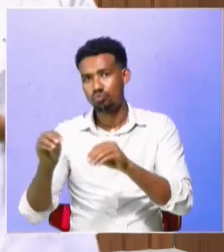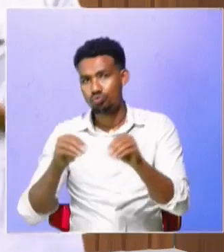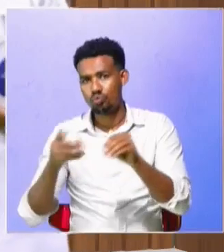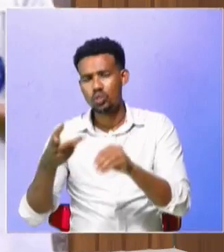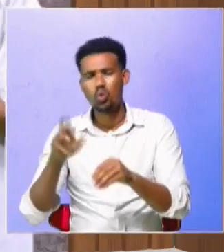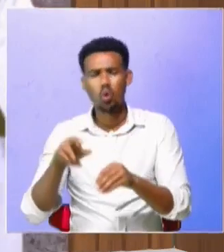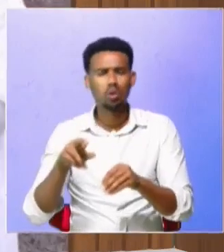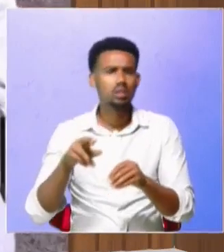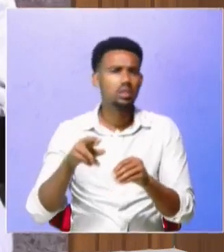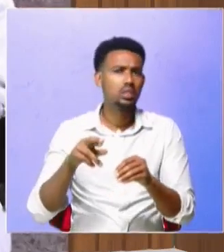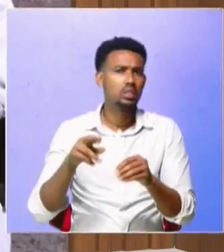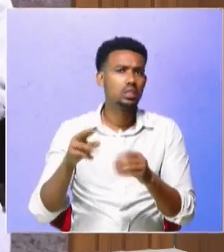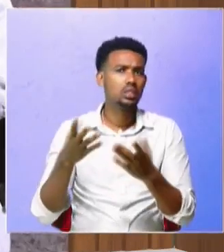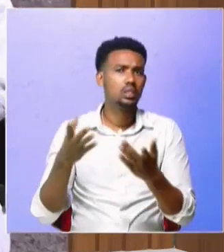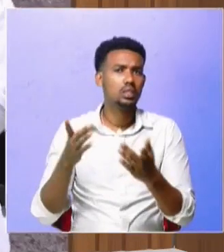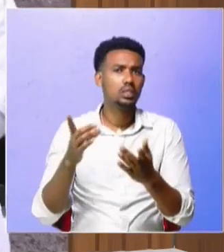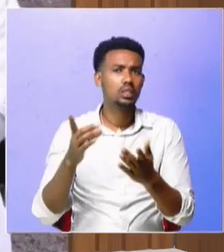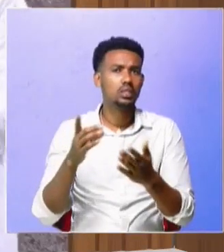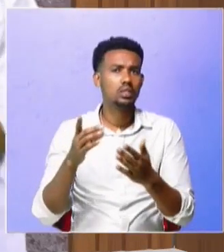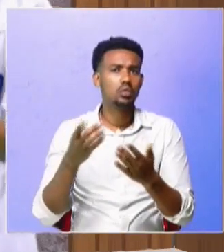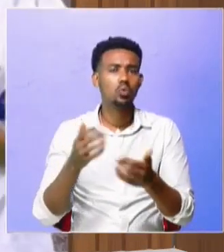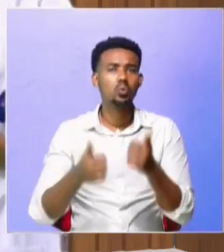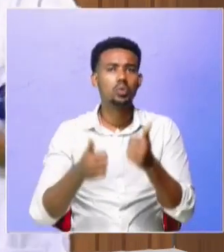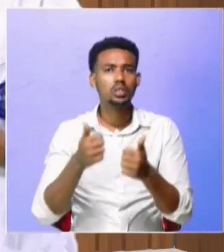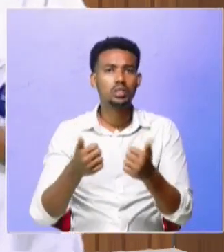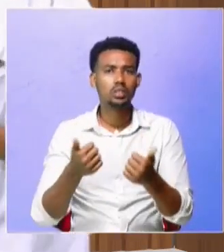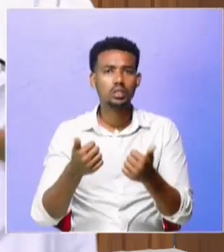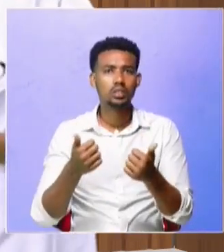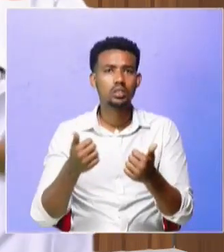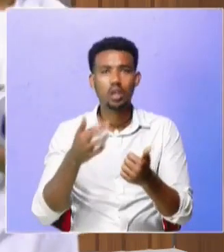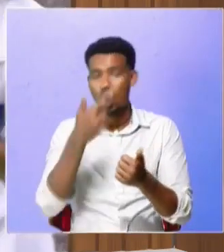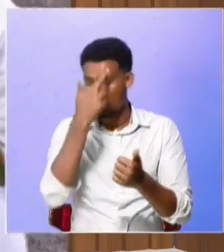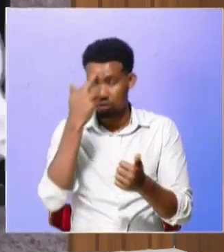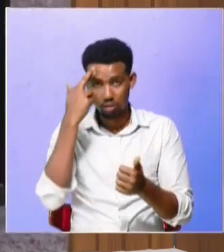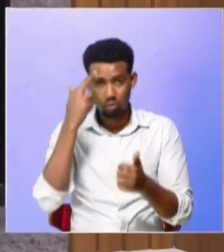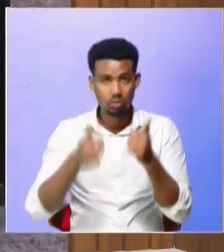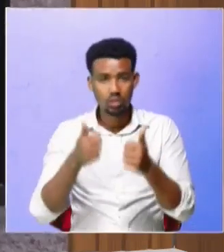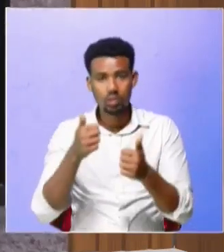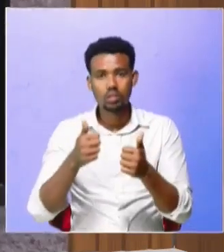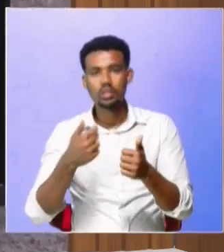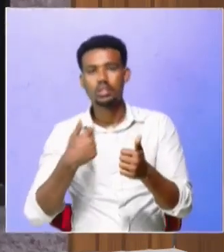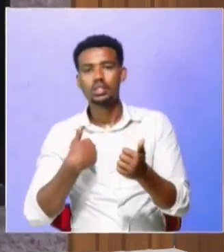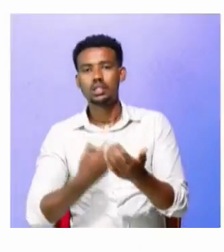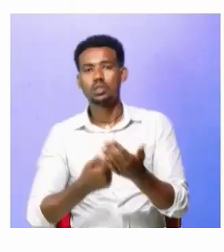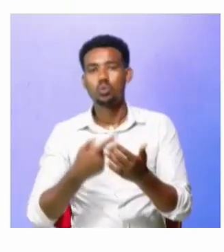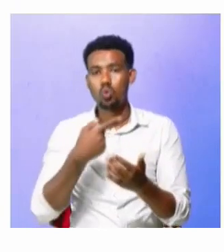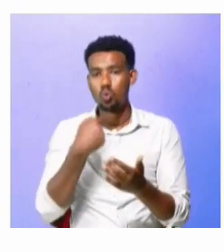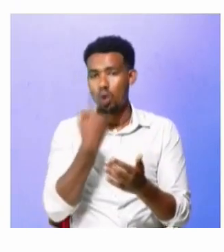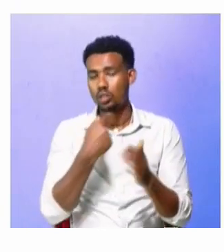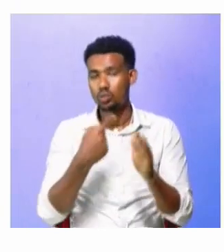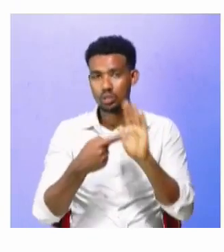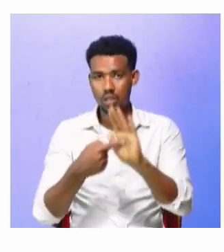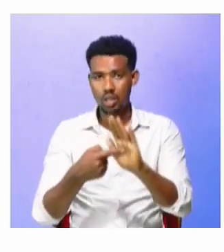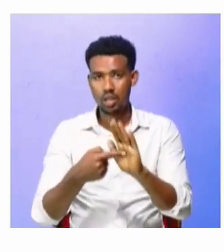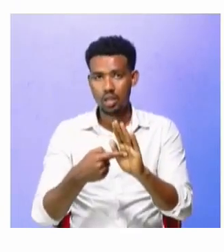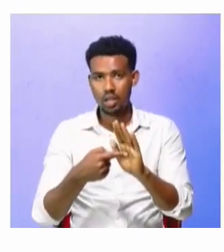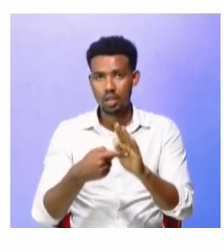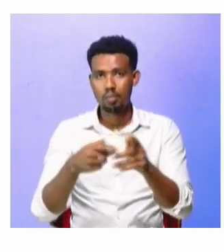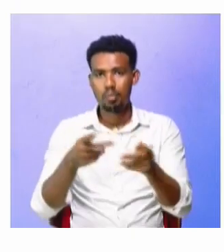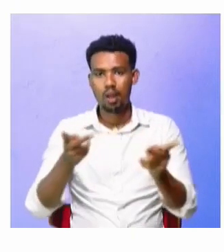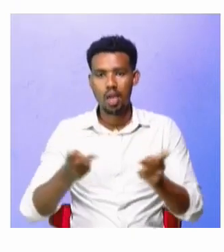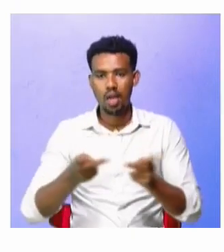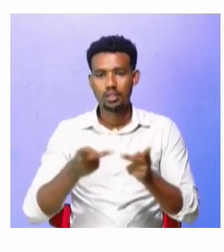Or is it showing us preposition of cause? So in this case, it is what? Preposition of